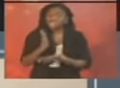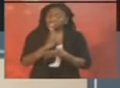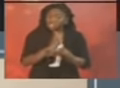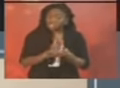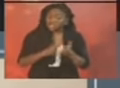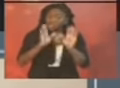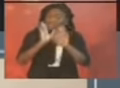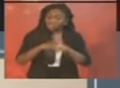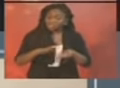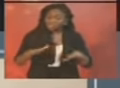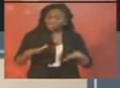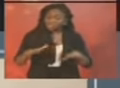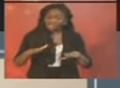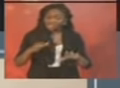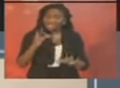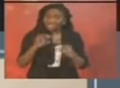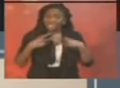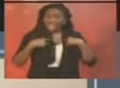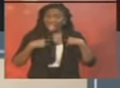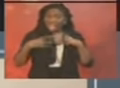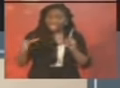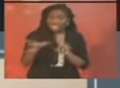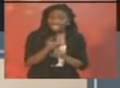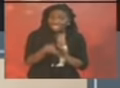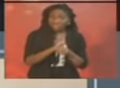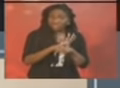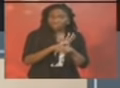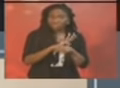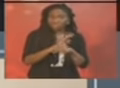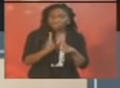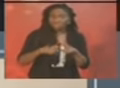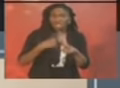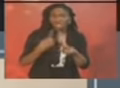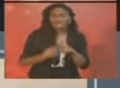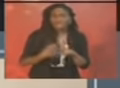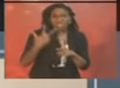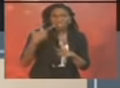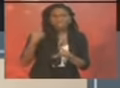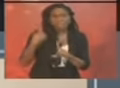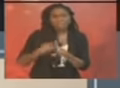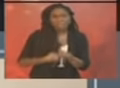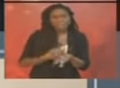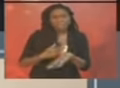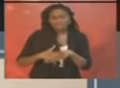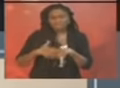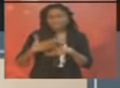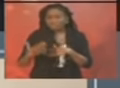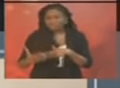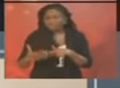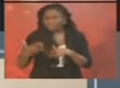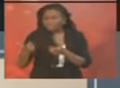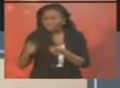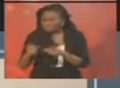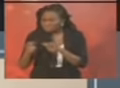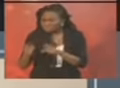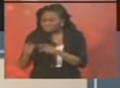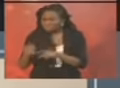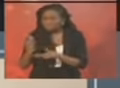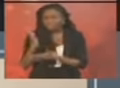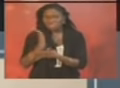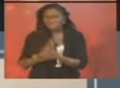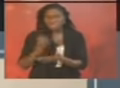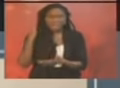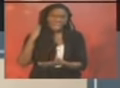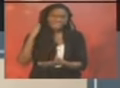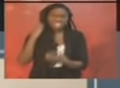then misc, they've had 3 months and further on where they still have symptoms. They might have rash, they'll have still